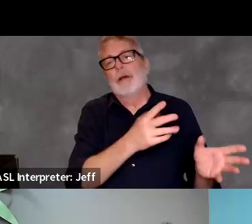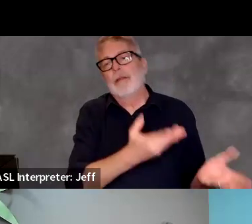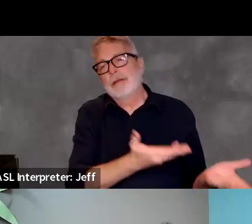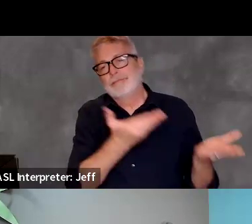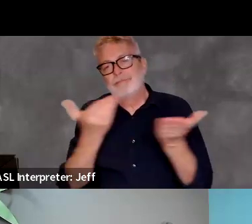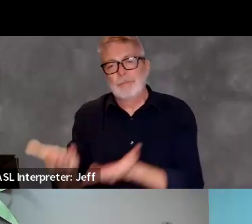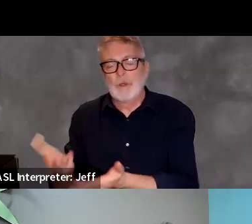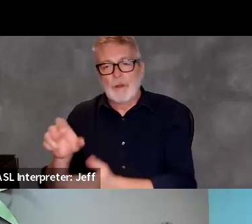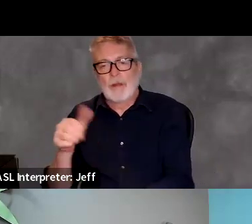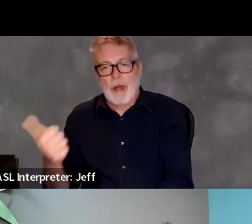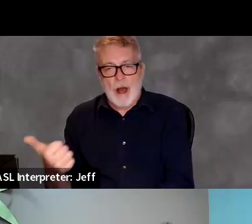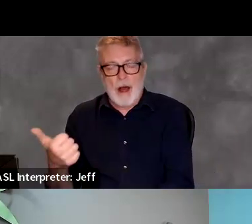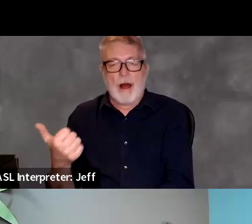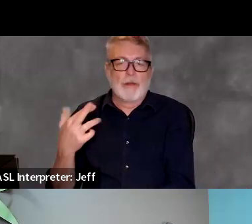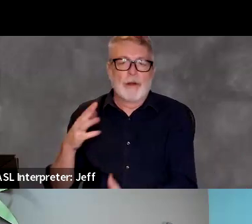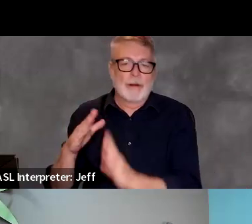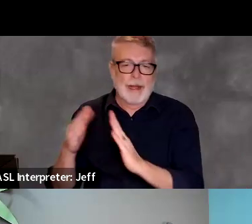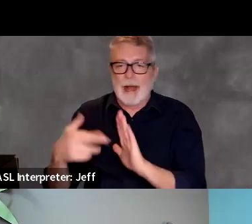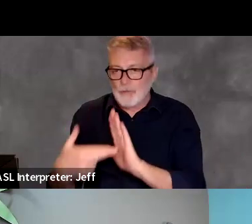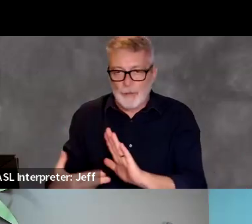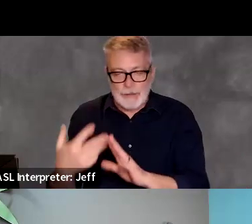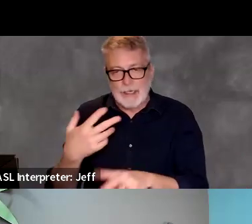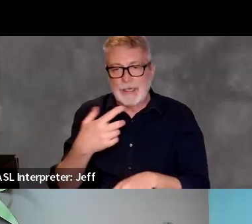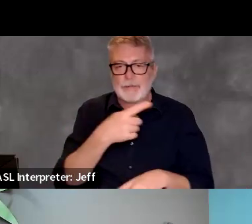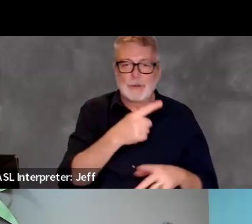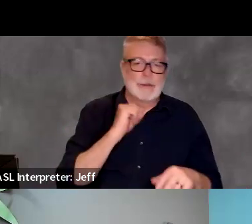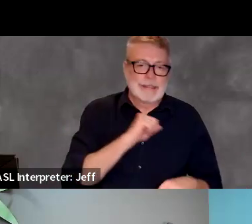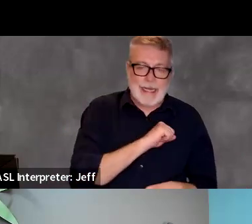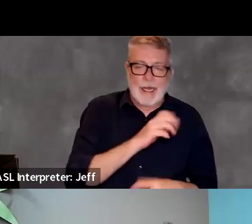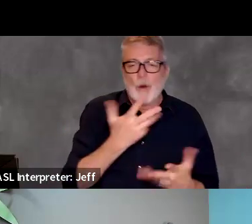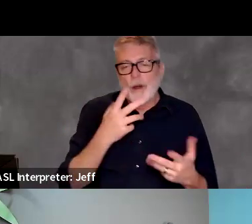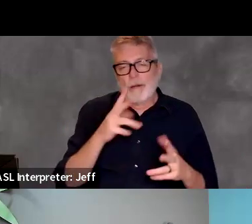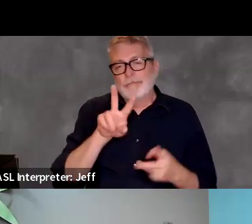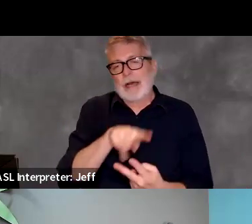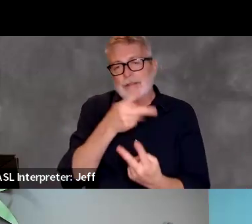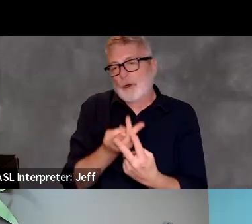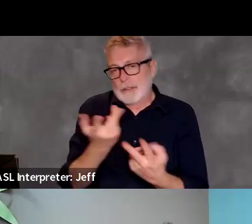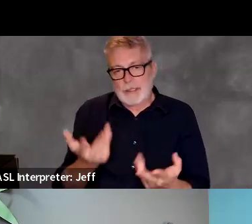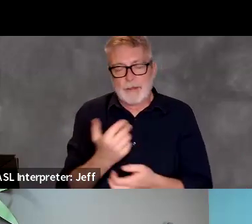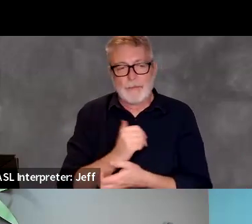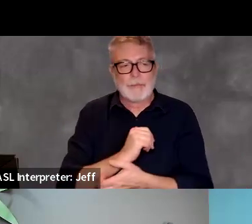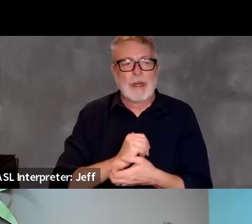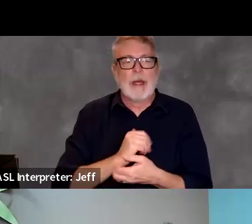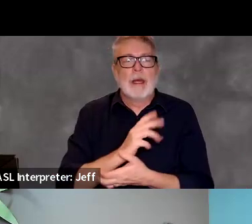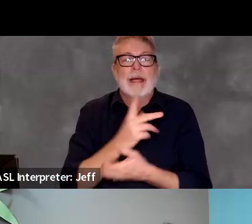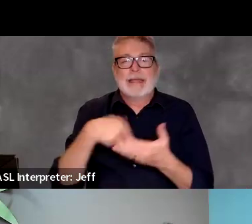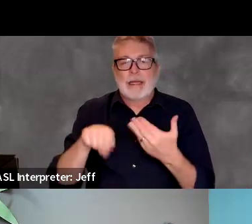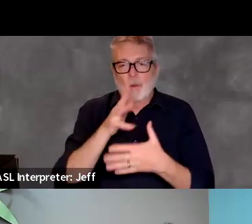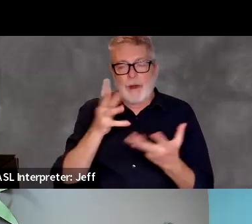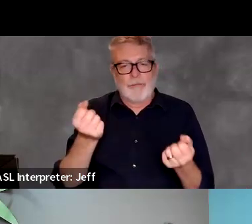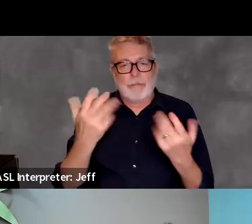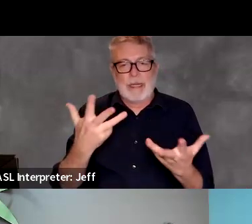So that's where we're at. So you'll start to see next week, we'll have a mix of subcommittee meetings and